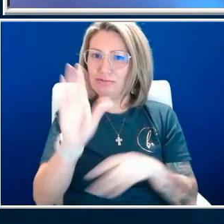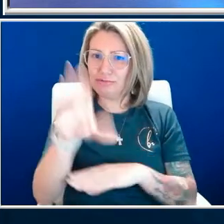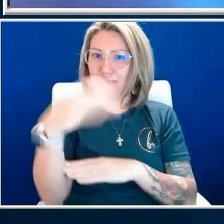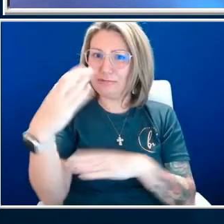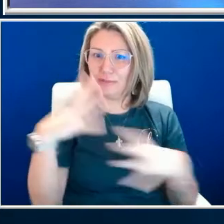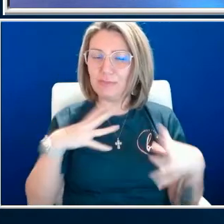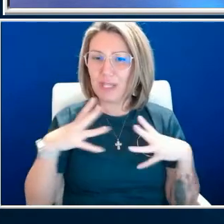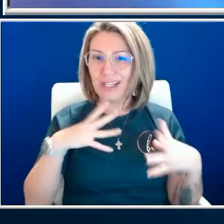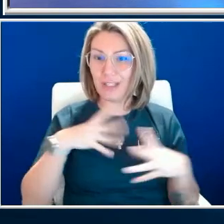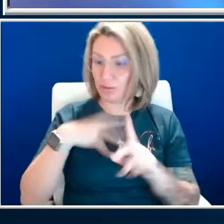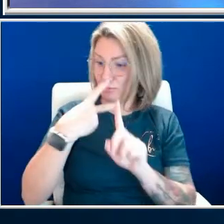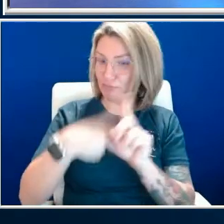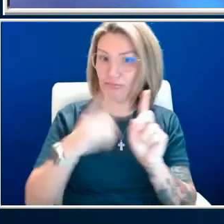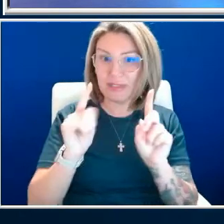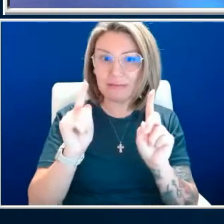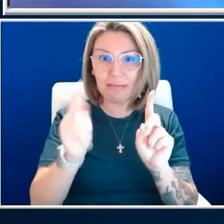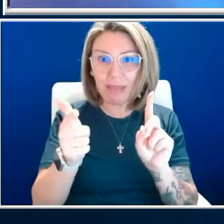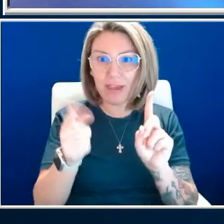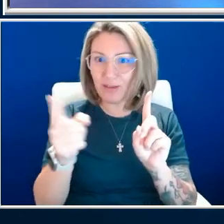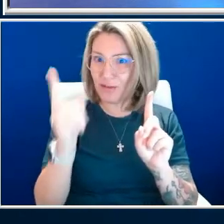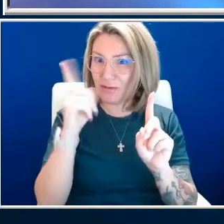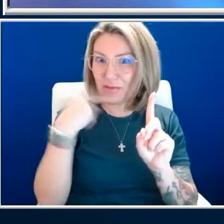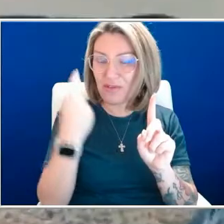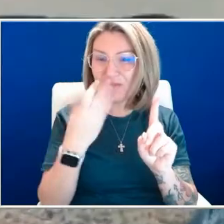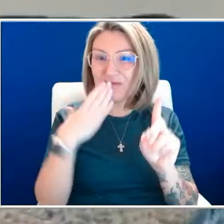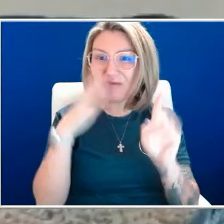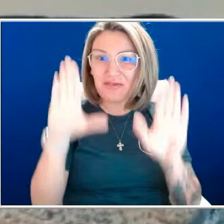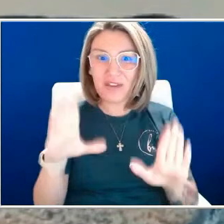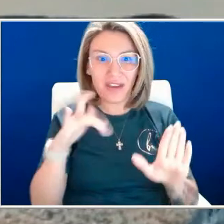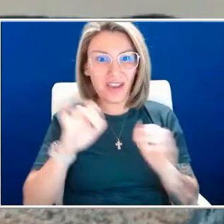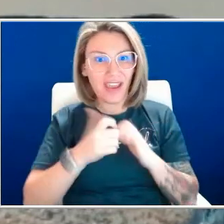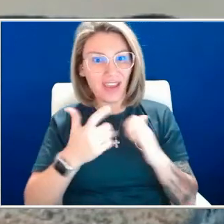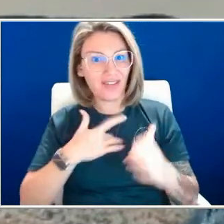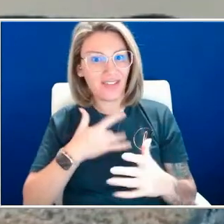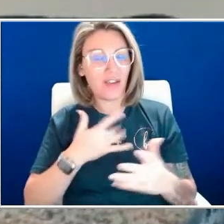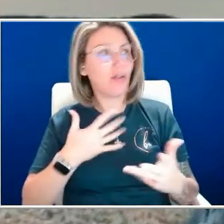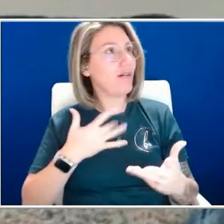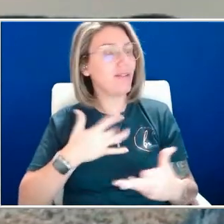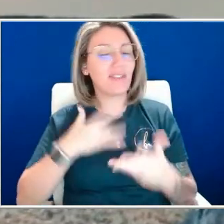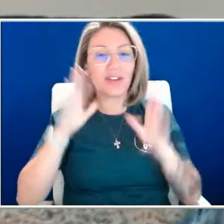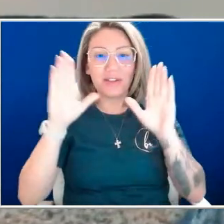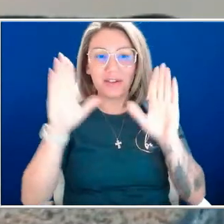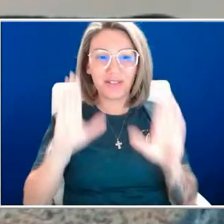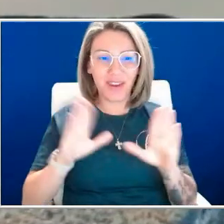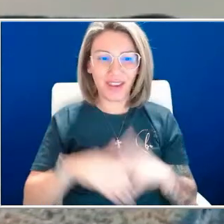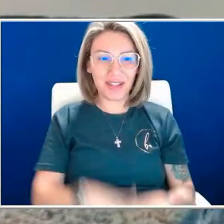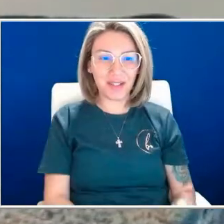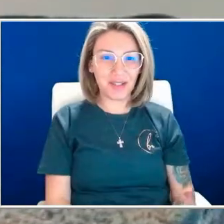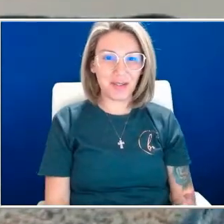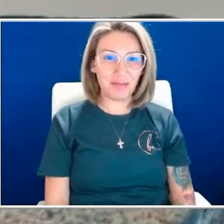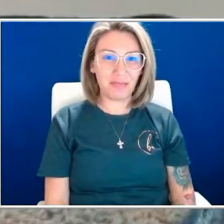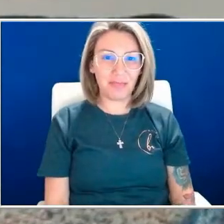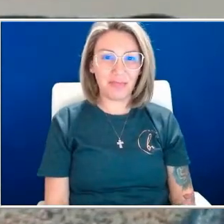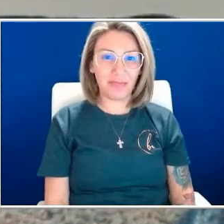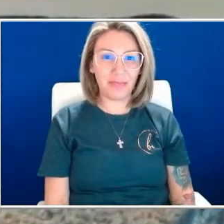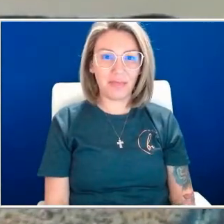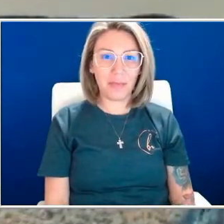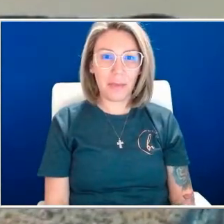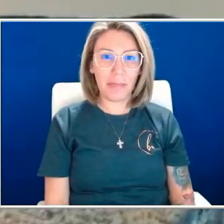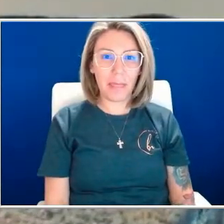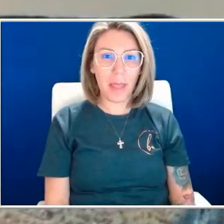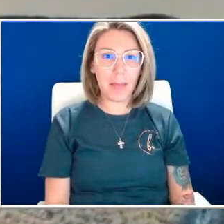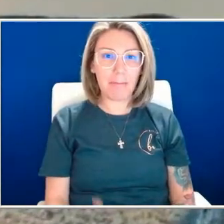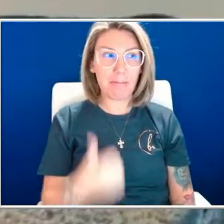later, you look great. How are you feeling? I feel great. I never really was